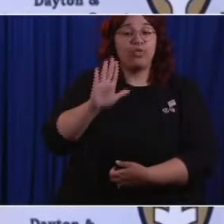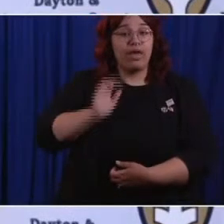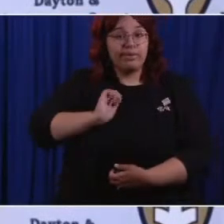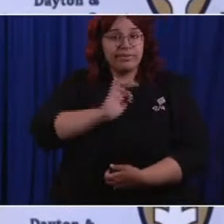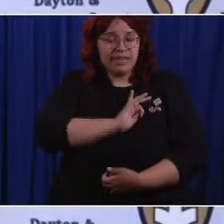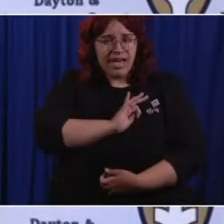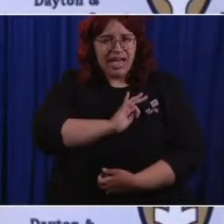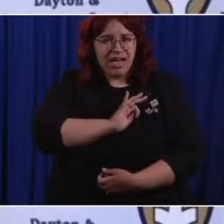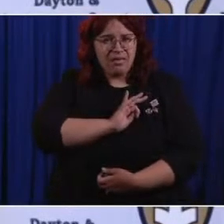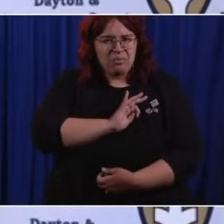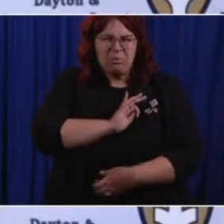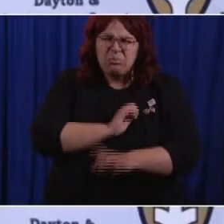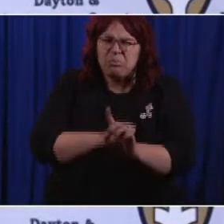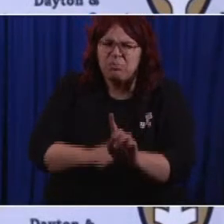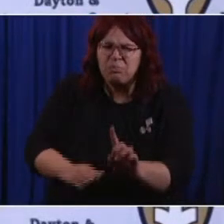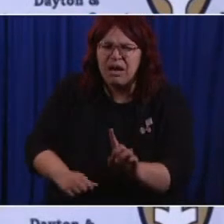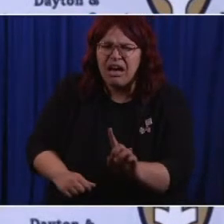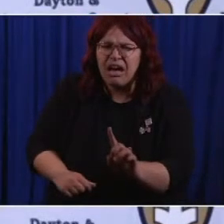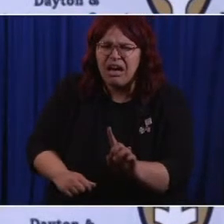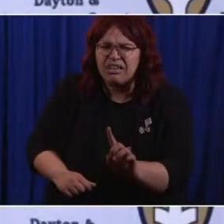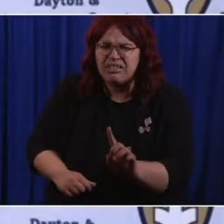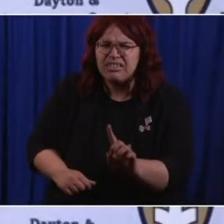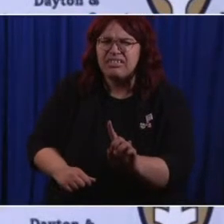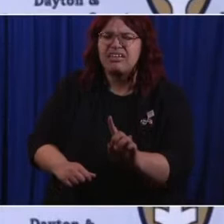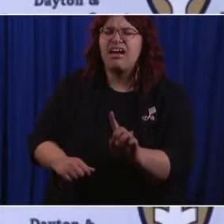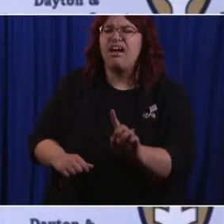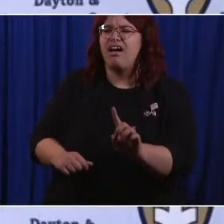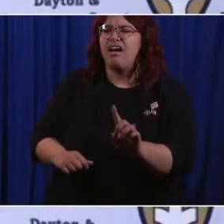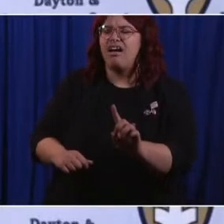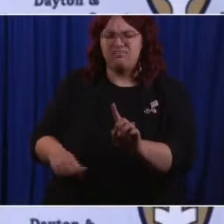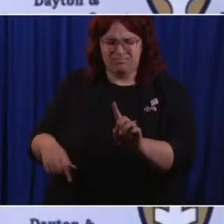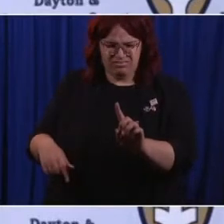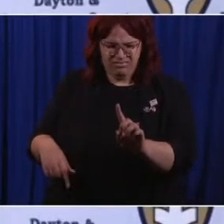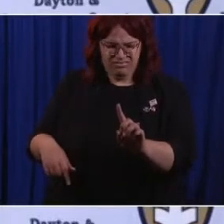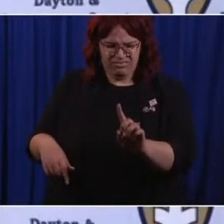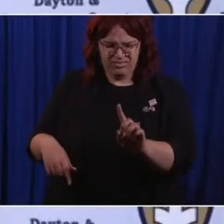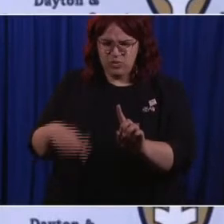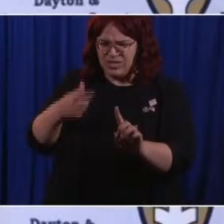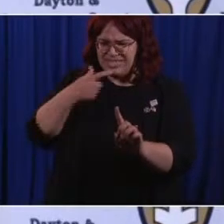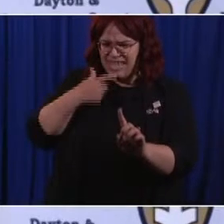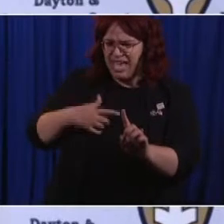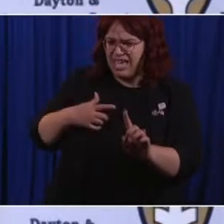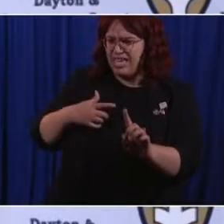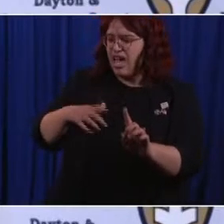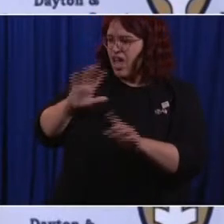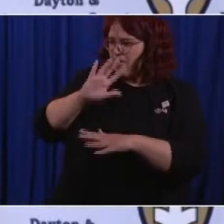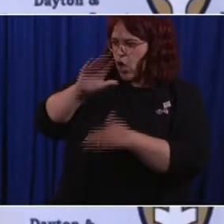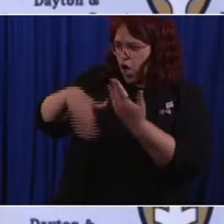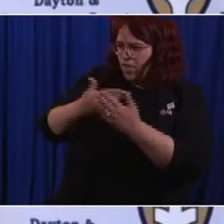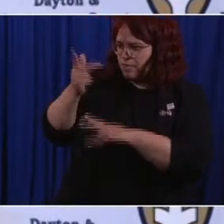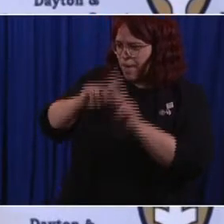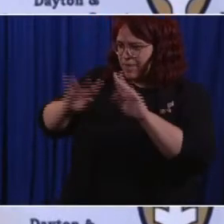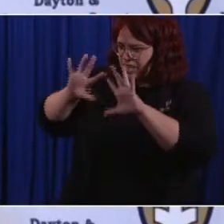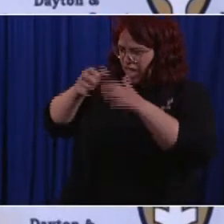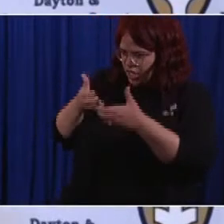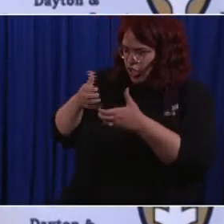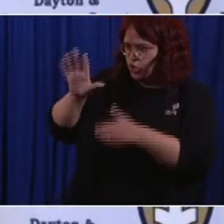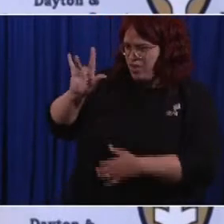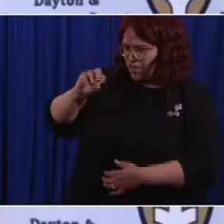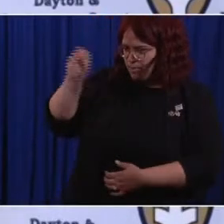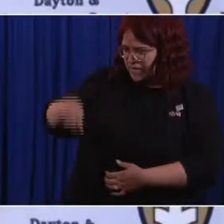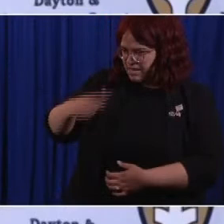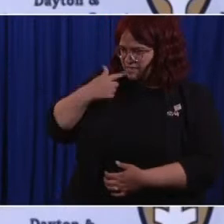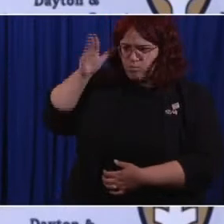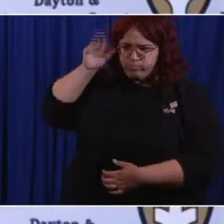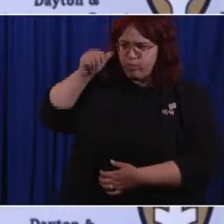the question is, there are so many people. I mean, if you're talking 25% of the population, that's a good chunk.